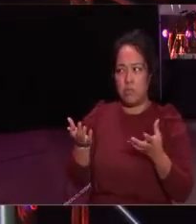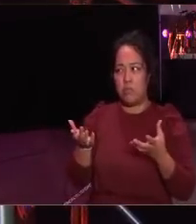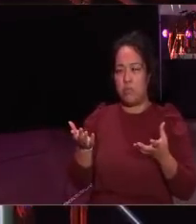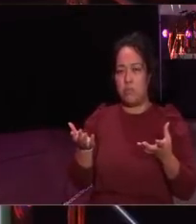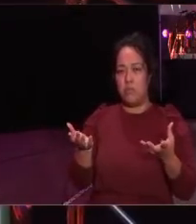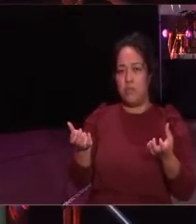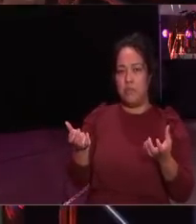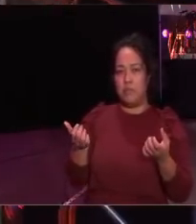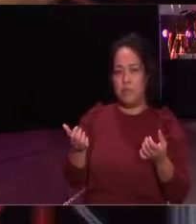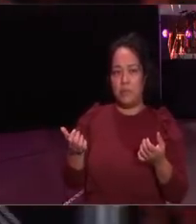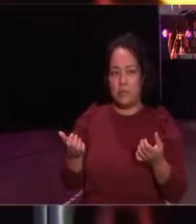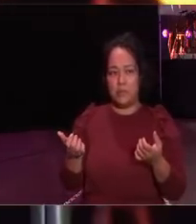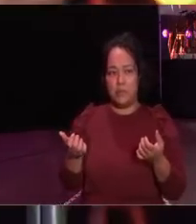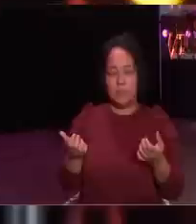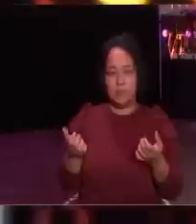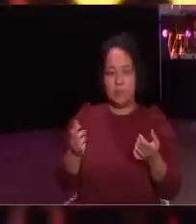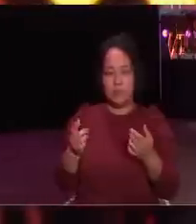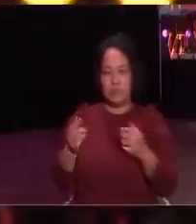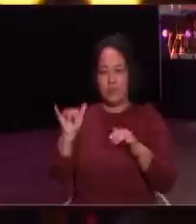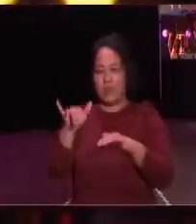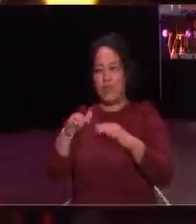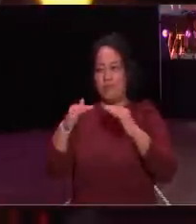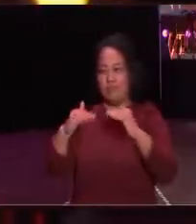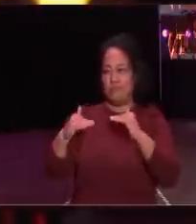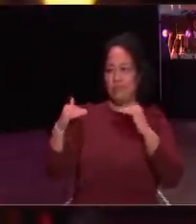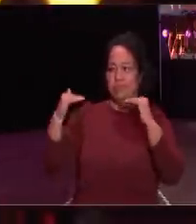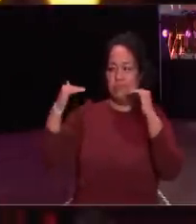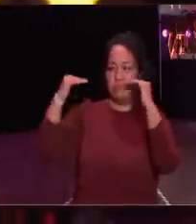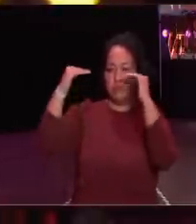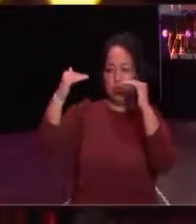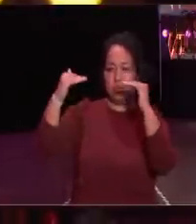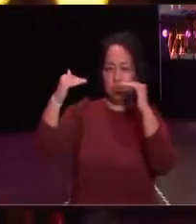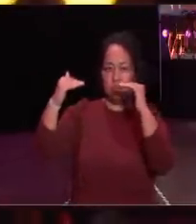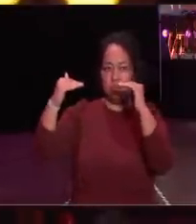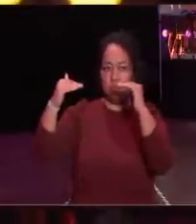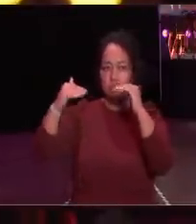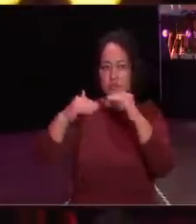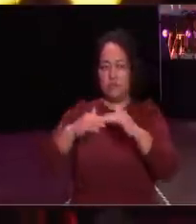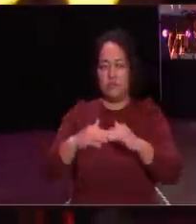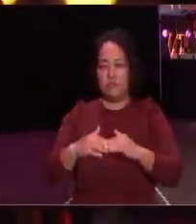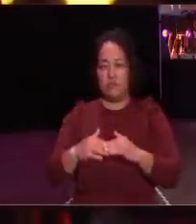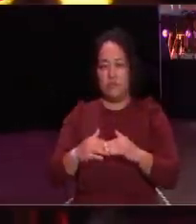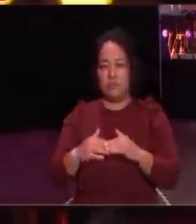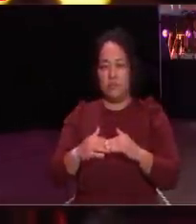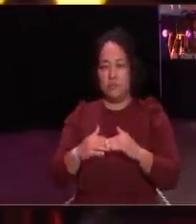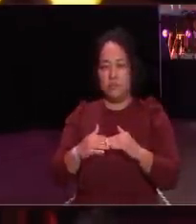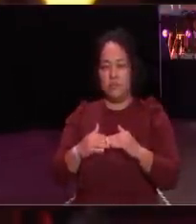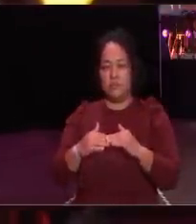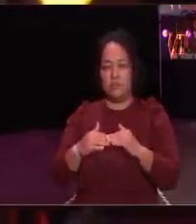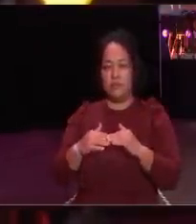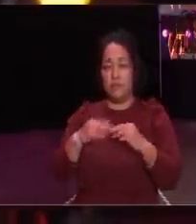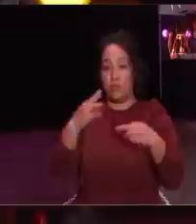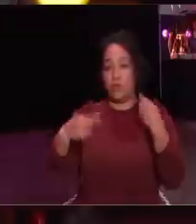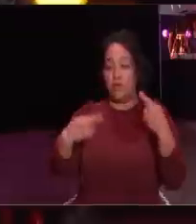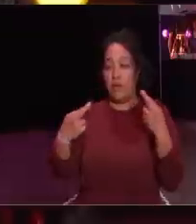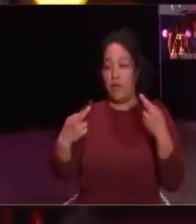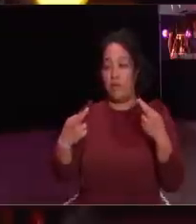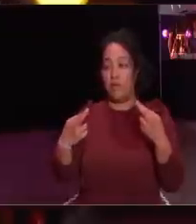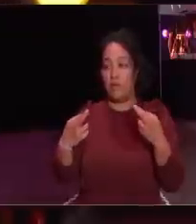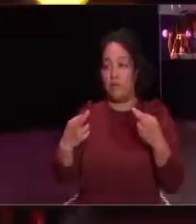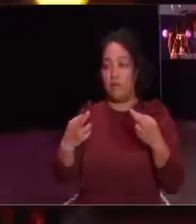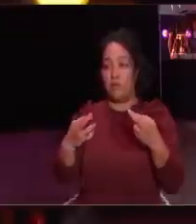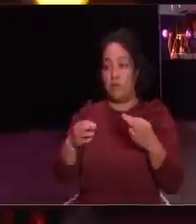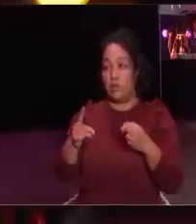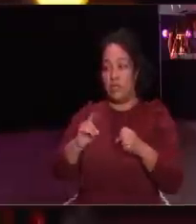puedo obtener esto? How do I get to that level? ¿Cómo puedo llegar a ese nivel? El avivamiento no es una varita mágica. Revival isn't a little